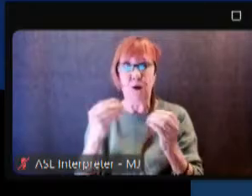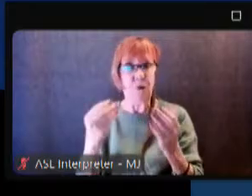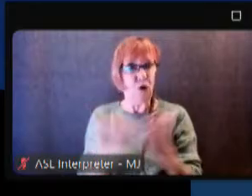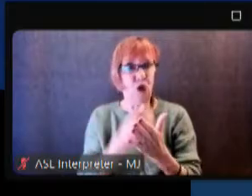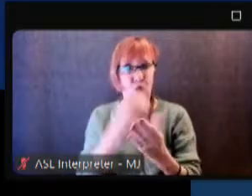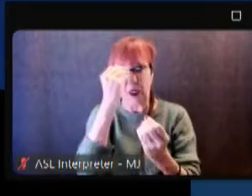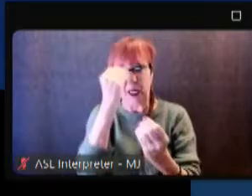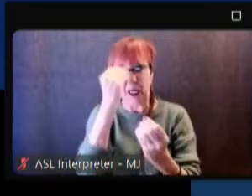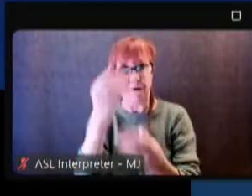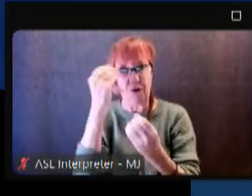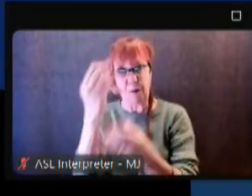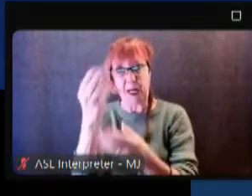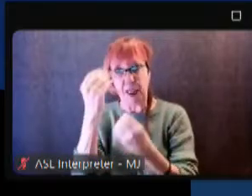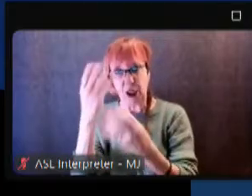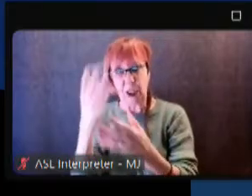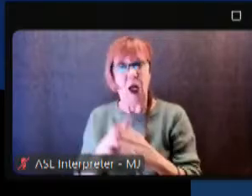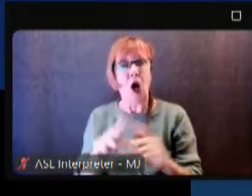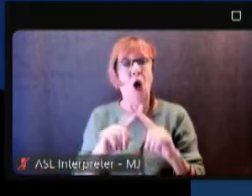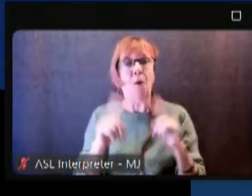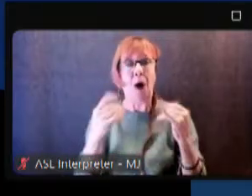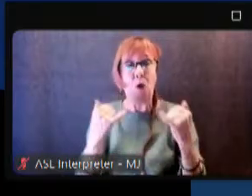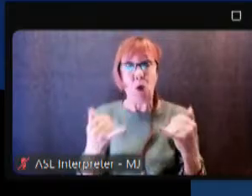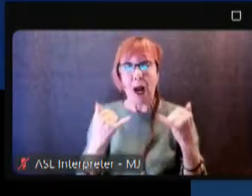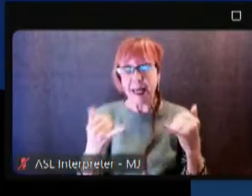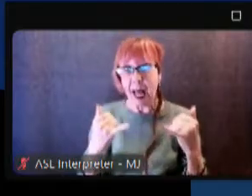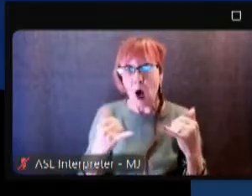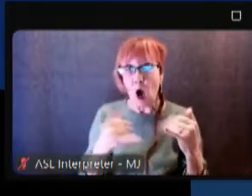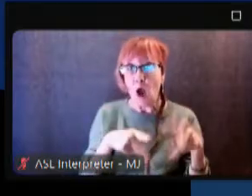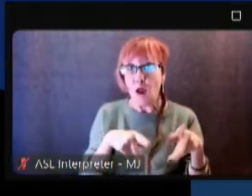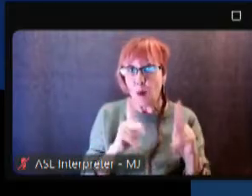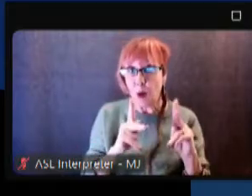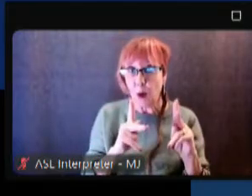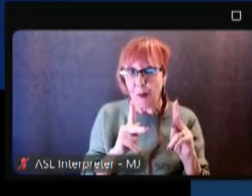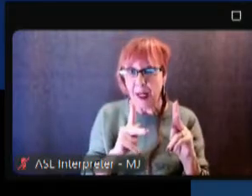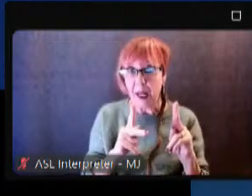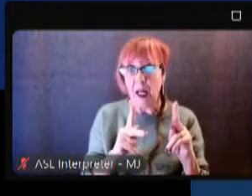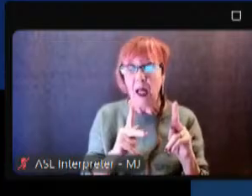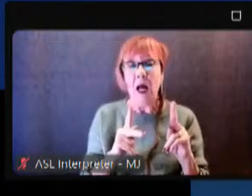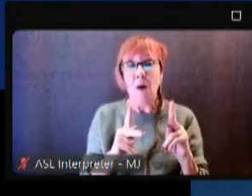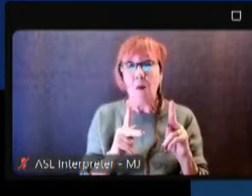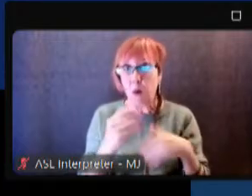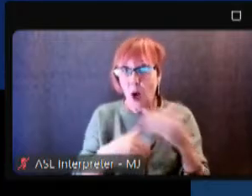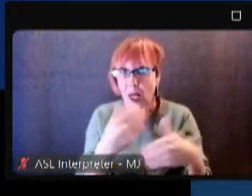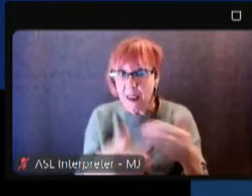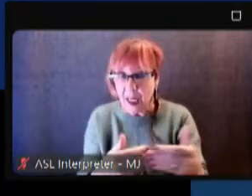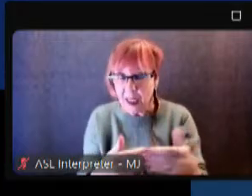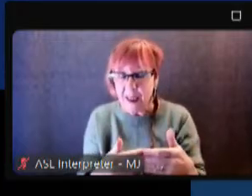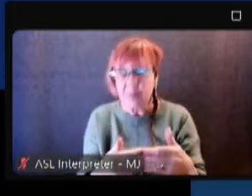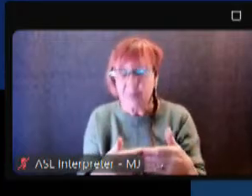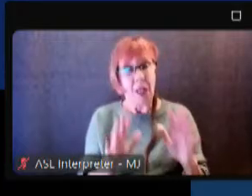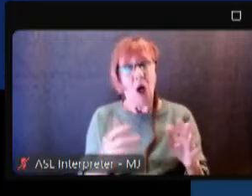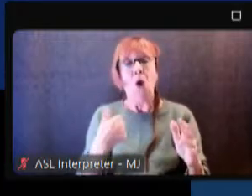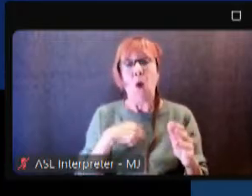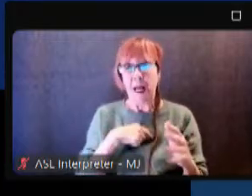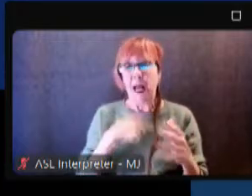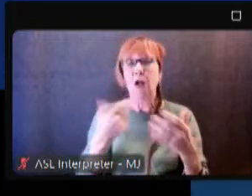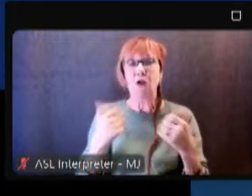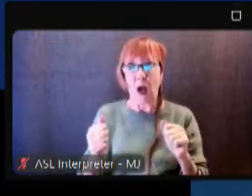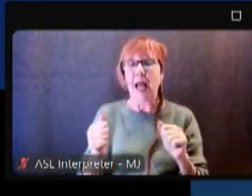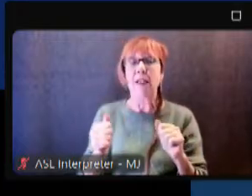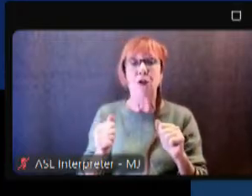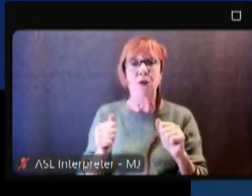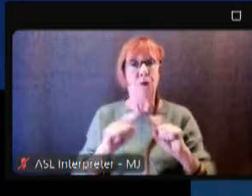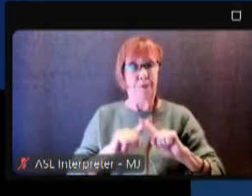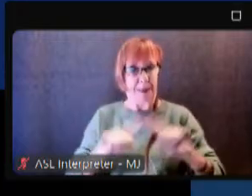over the current rebuild permitting process. We're committing to doing business in a different way, as the supervisor mentioned, and